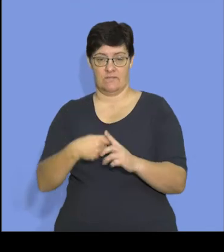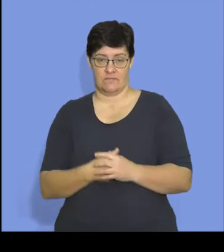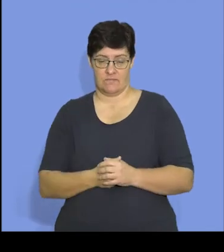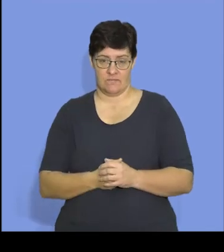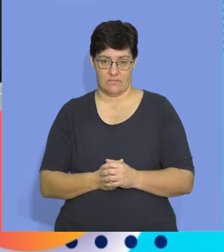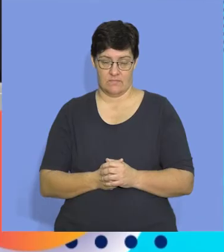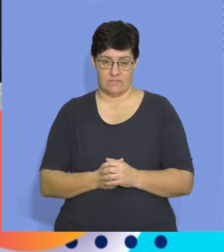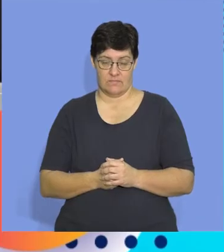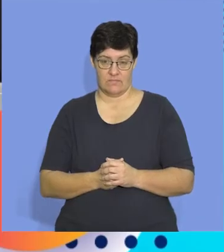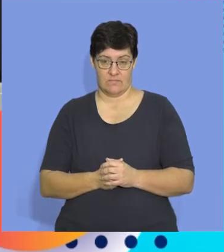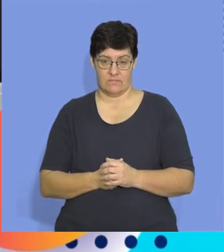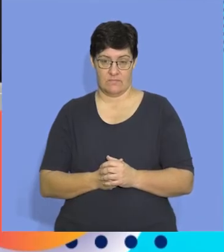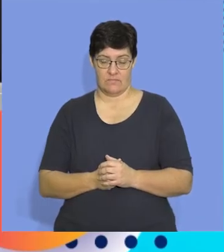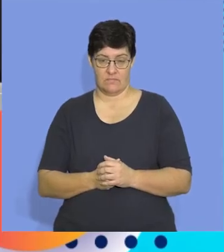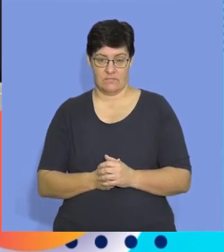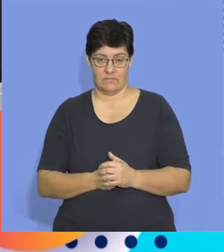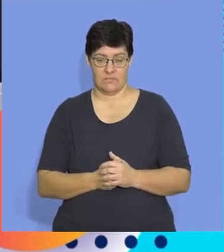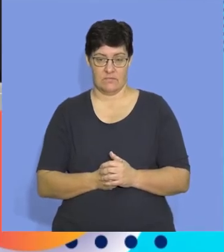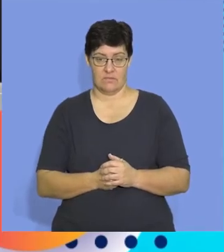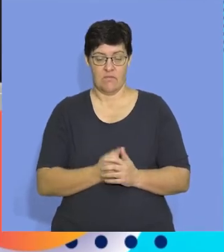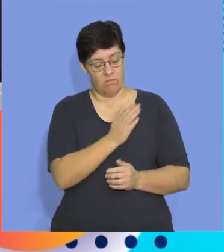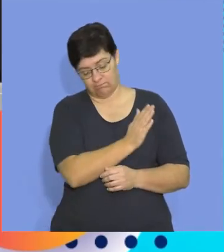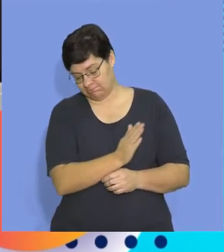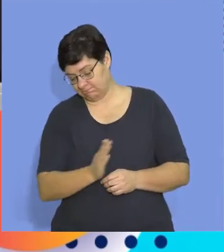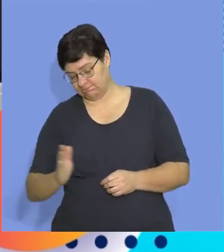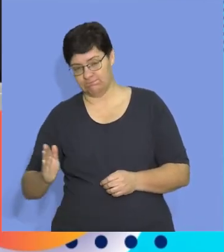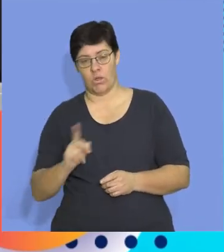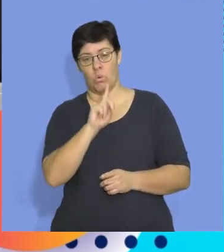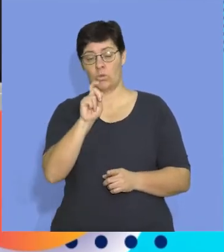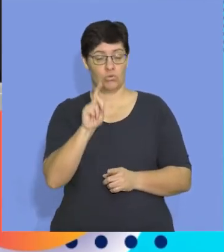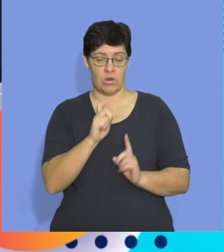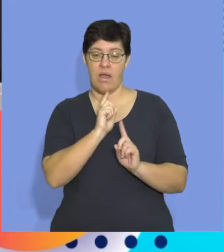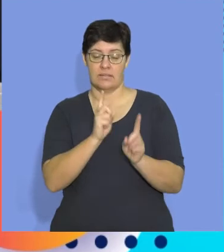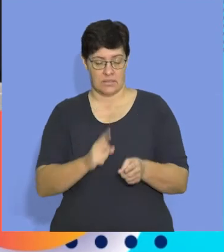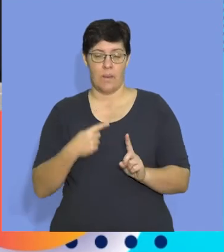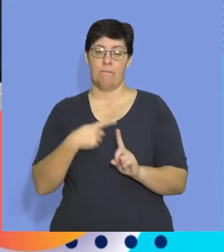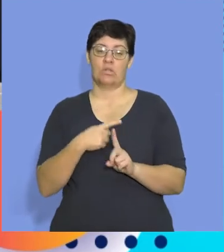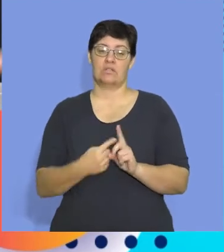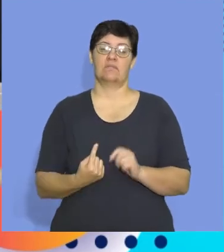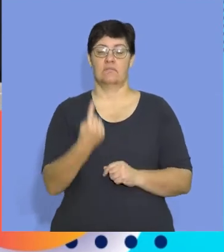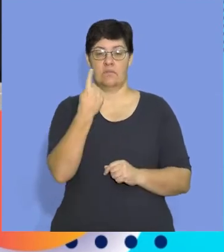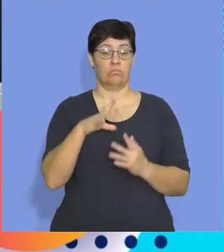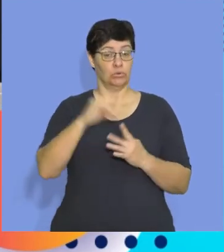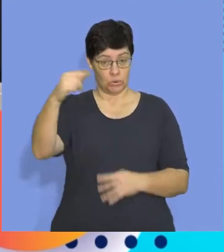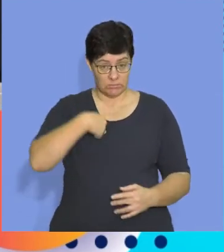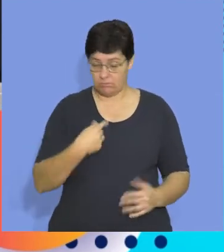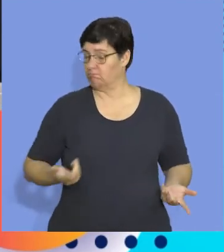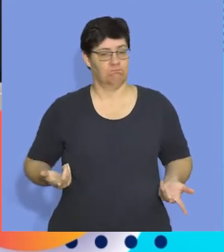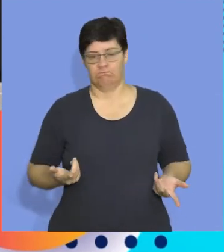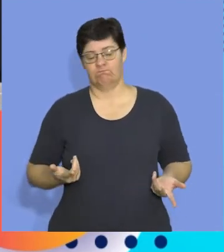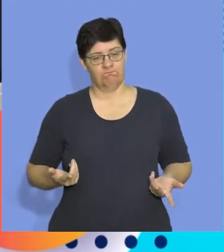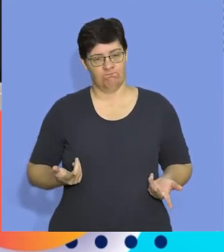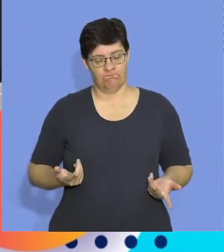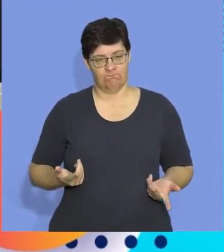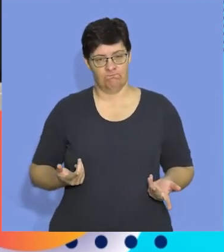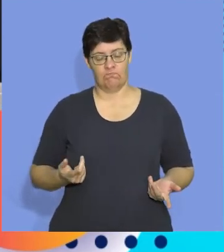my positive direction throughout this question. I don't have a choice. And